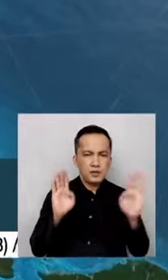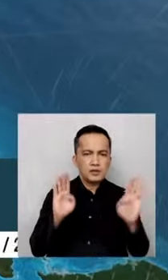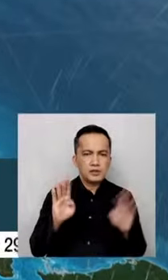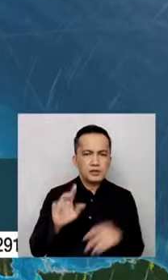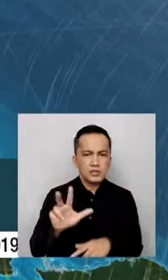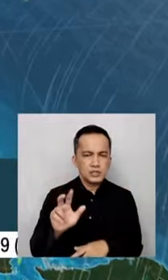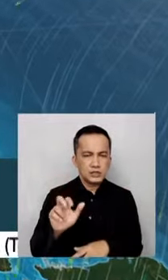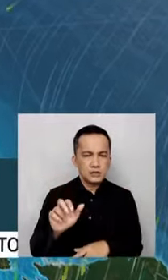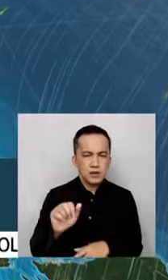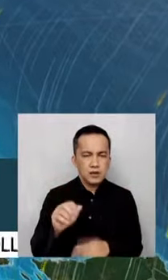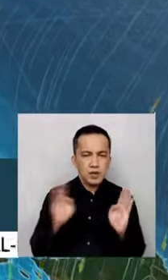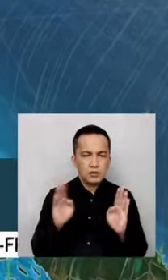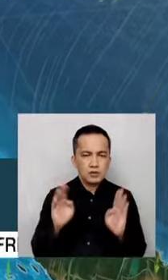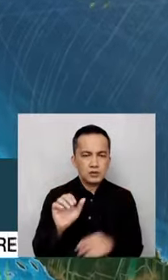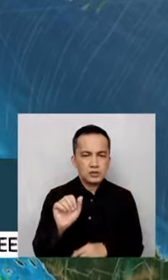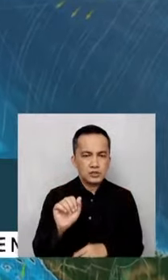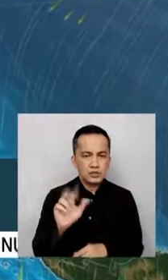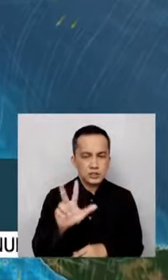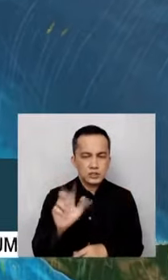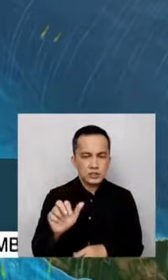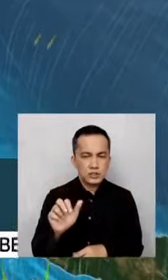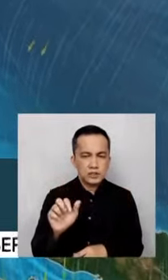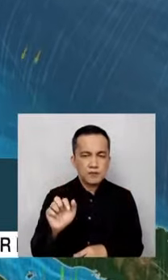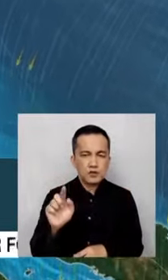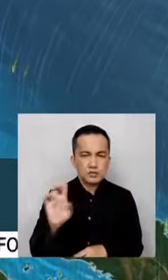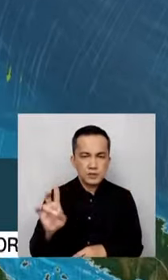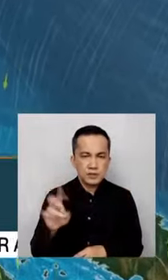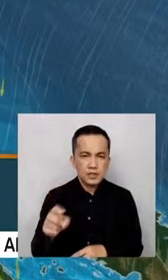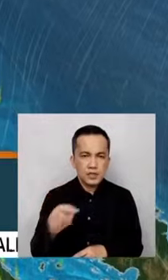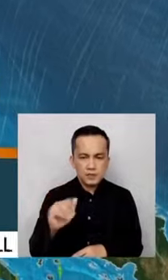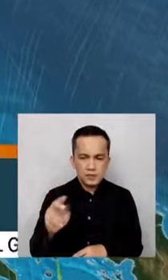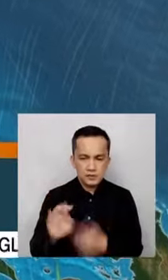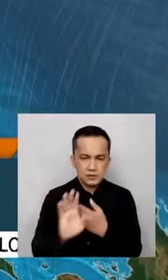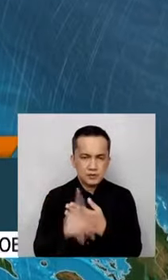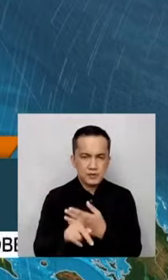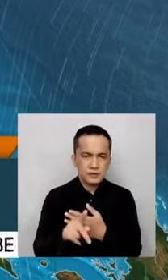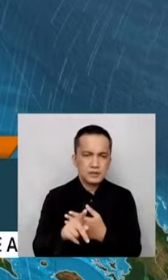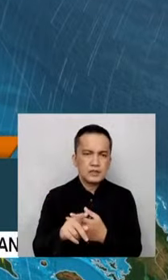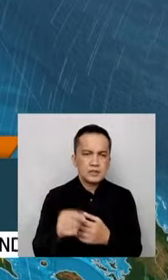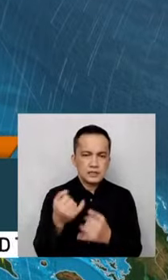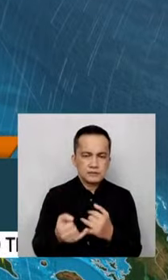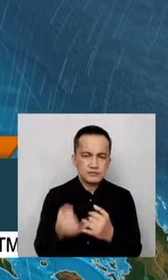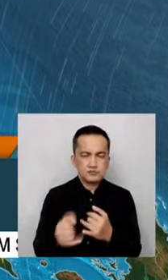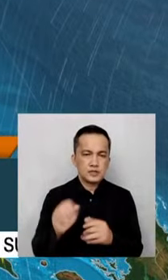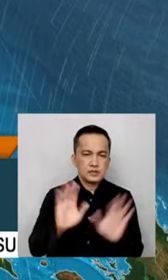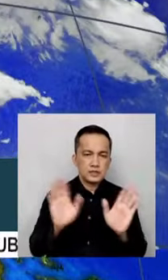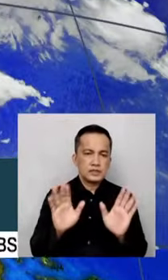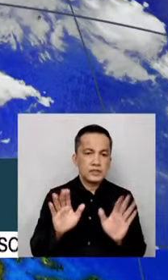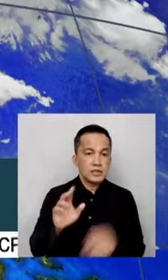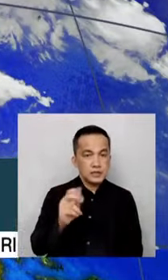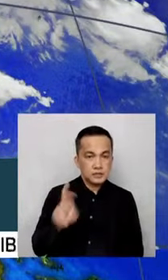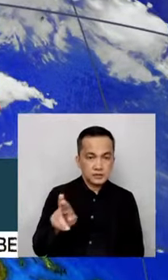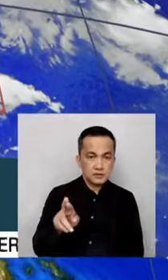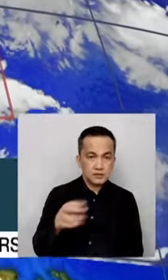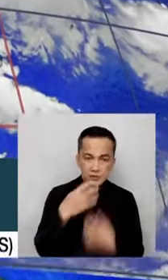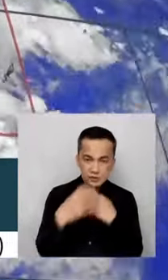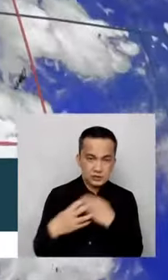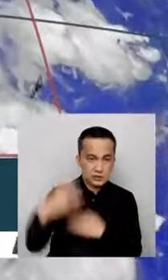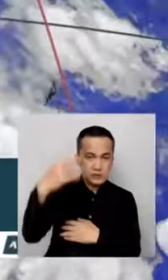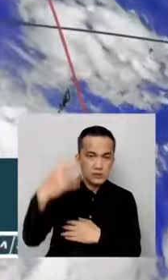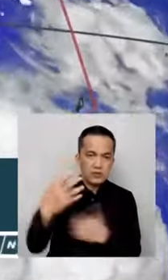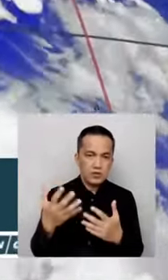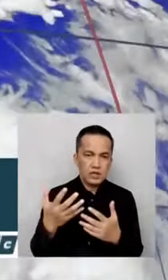morning. Amihan will retreat by Thursday evening before surging back late Sunday. Metro Manila, meanwhile, will be sunny today with no chance